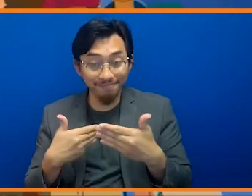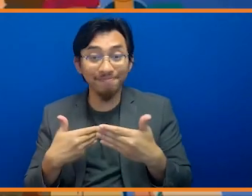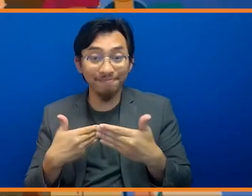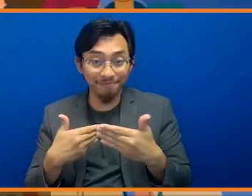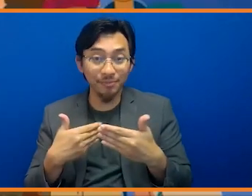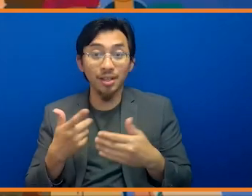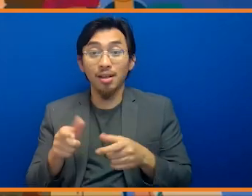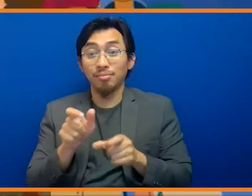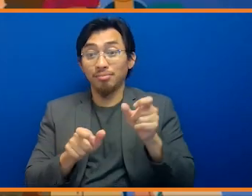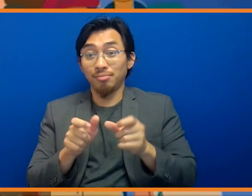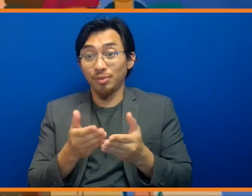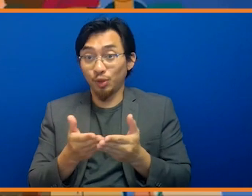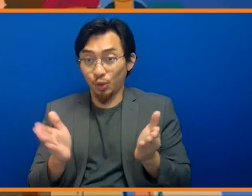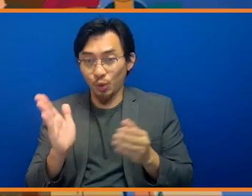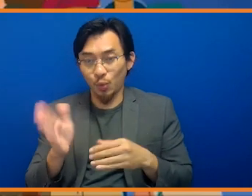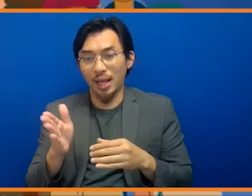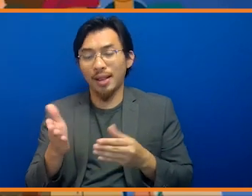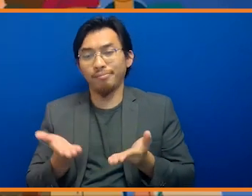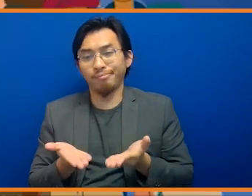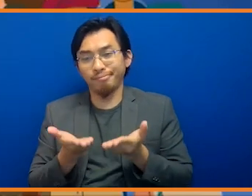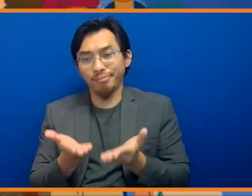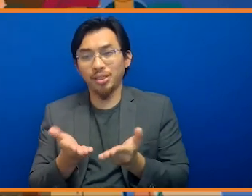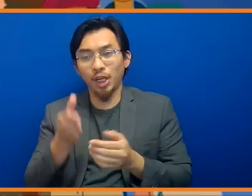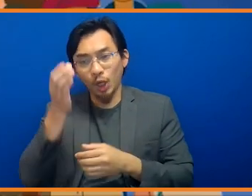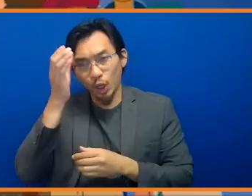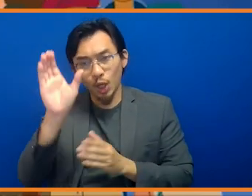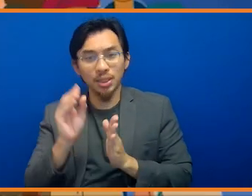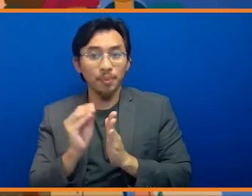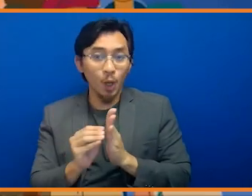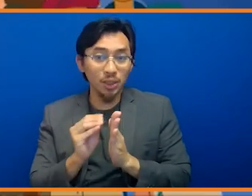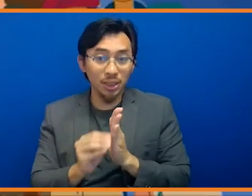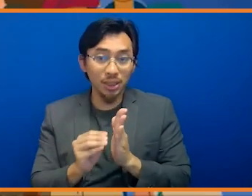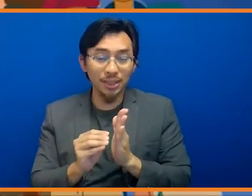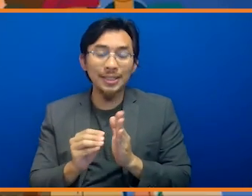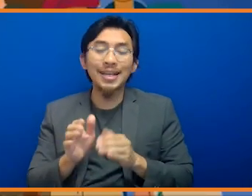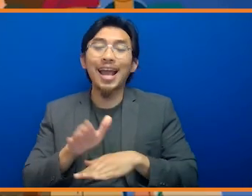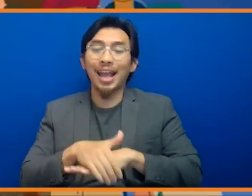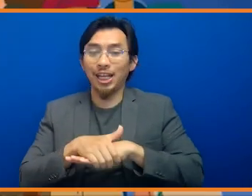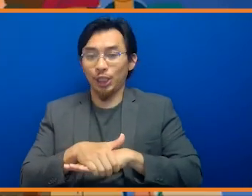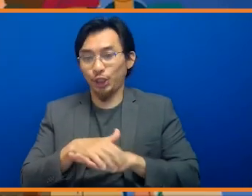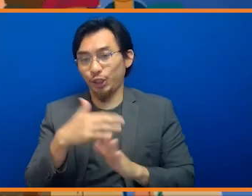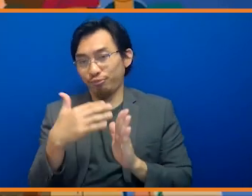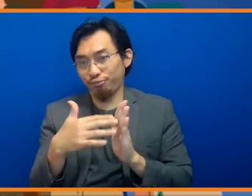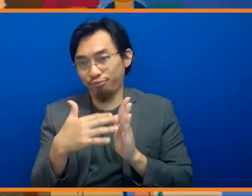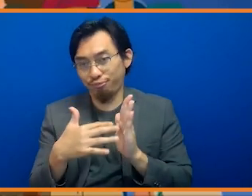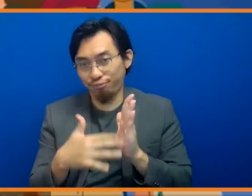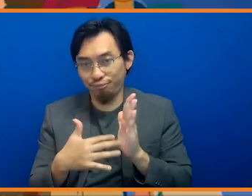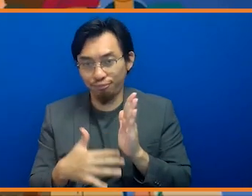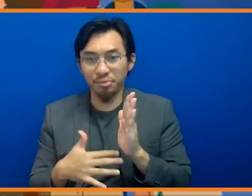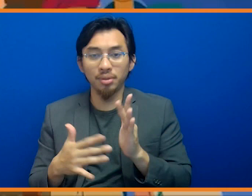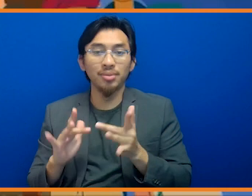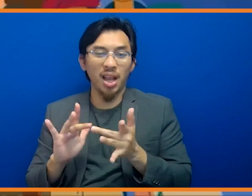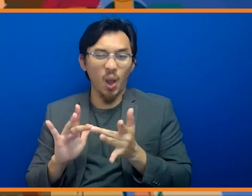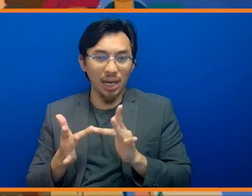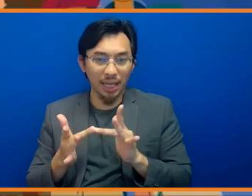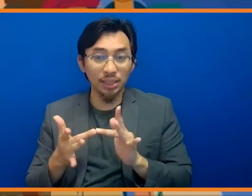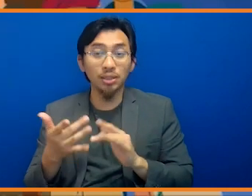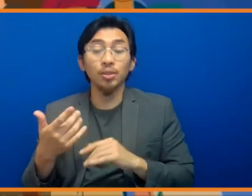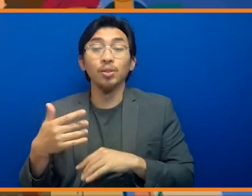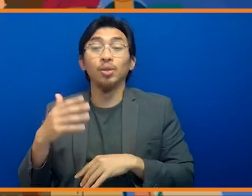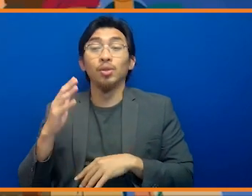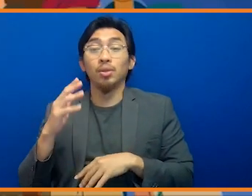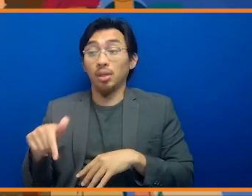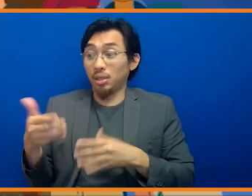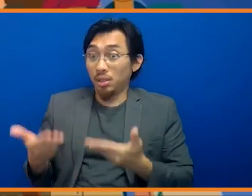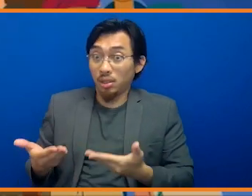and the participants will present their concept notes obviously in English through online, but because we have an